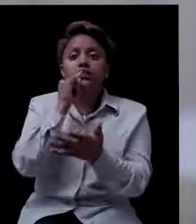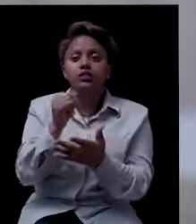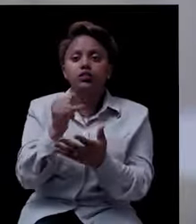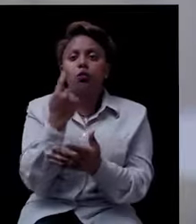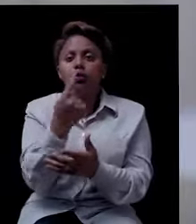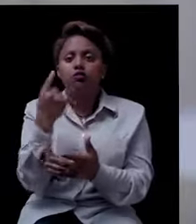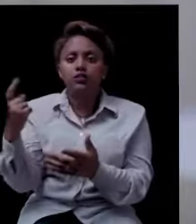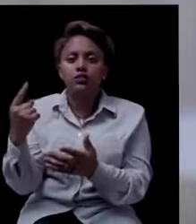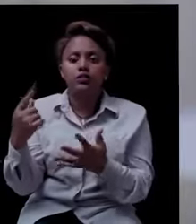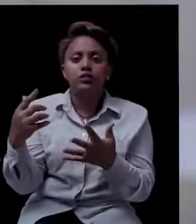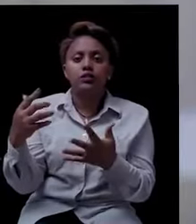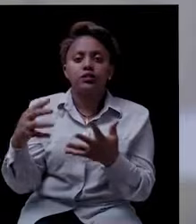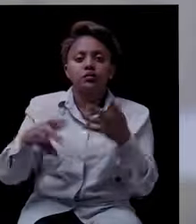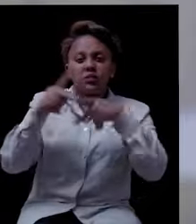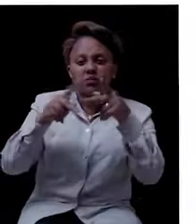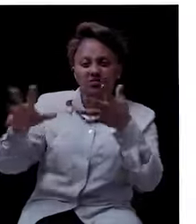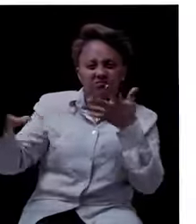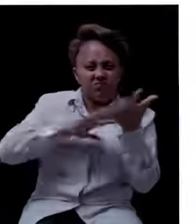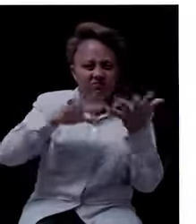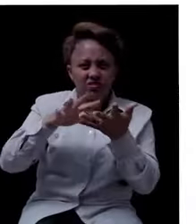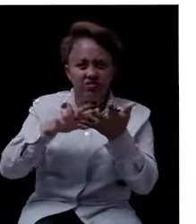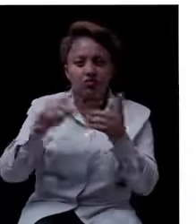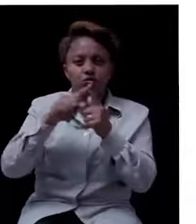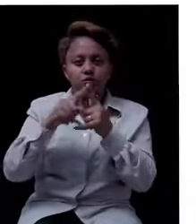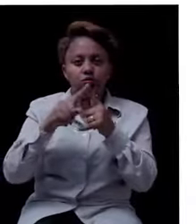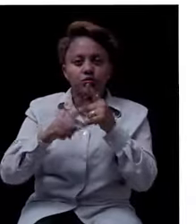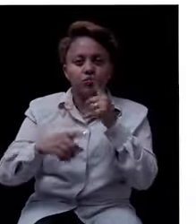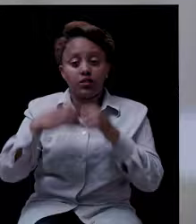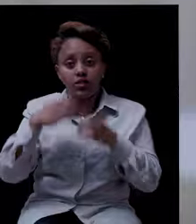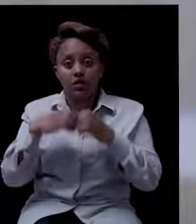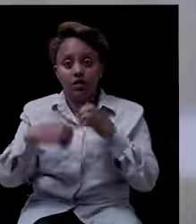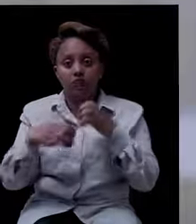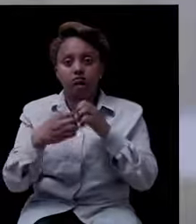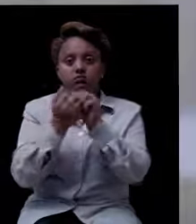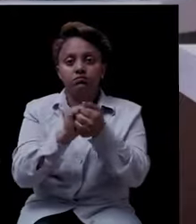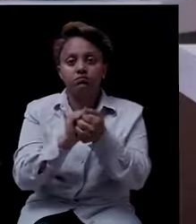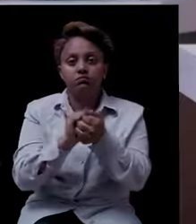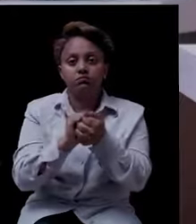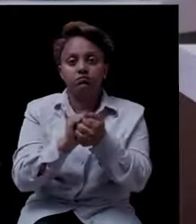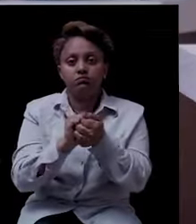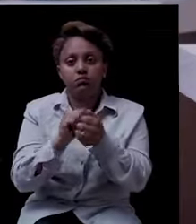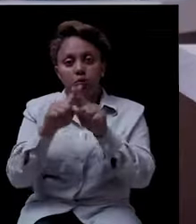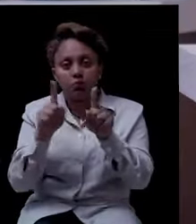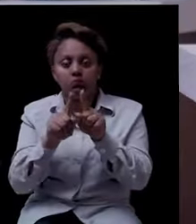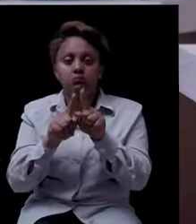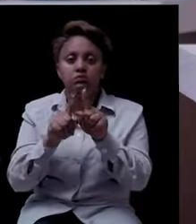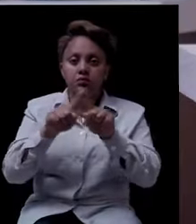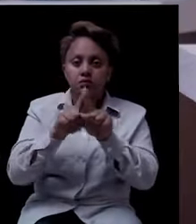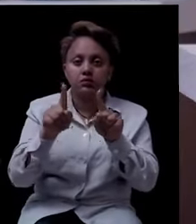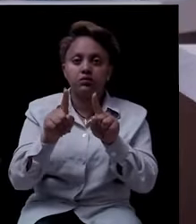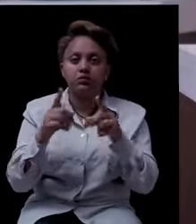people of destructive and criminal mindset, either for revenge, greed, or adventure. Combating such